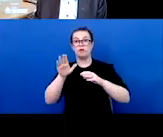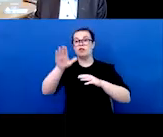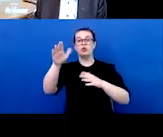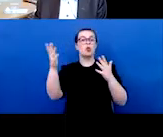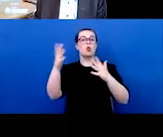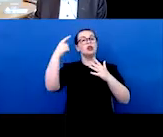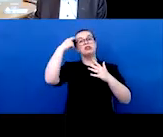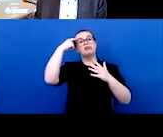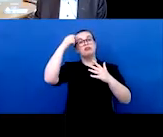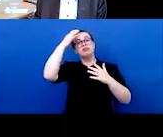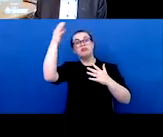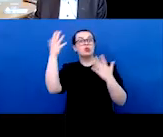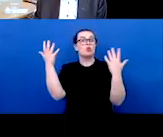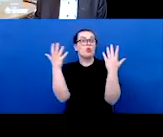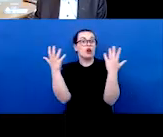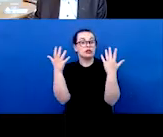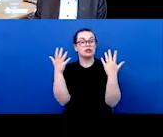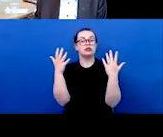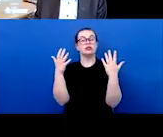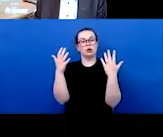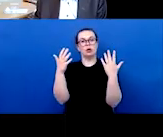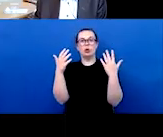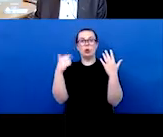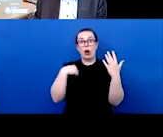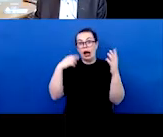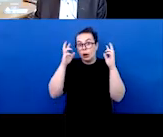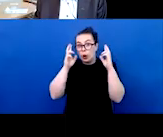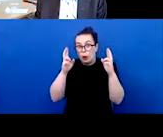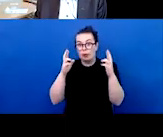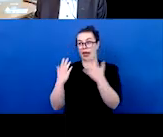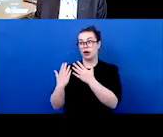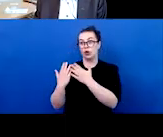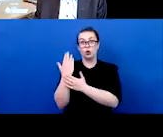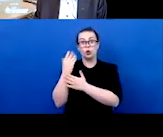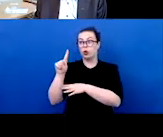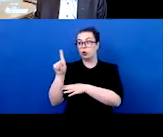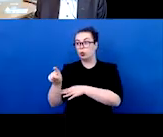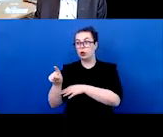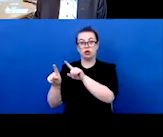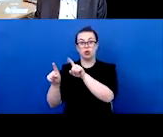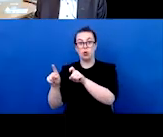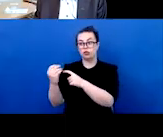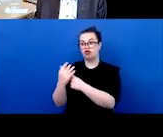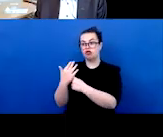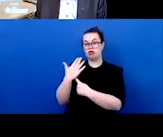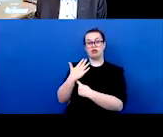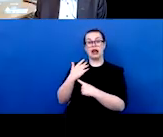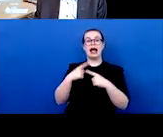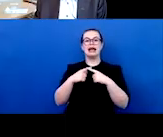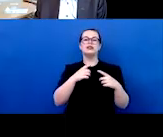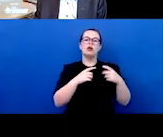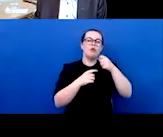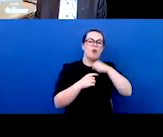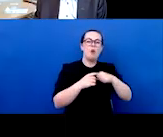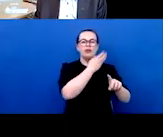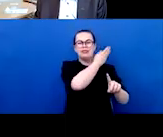is shaped by new emerging questions, as well as old questions that do not go away.